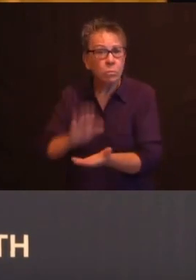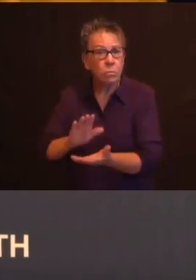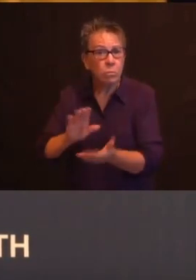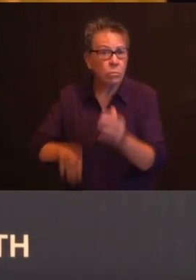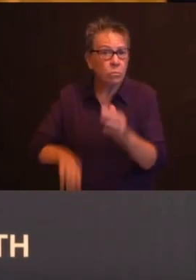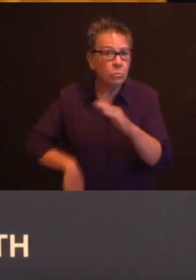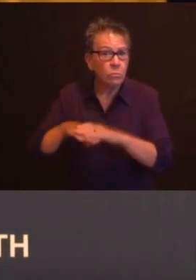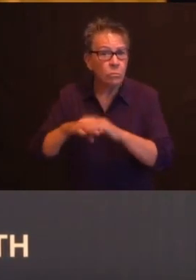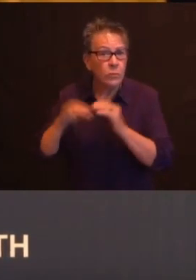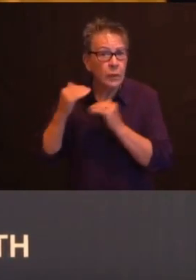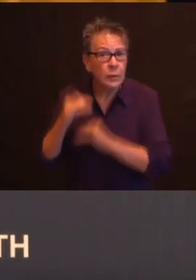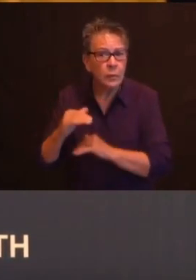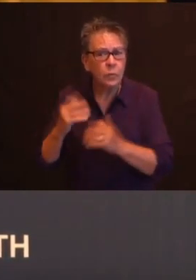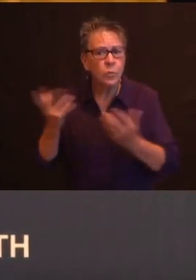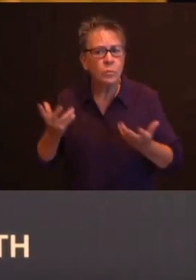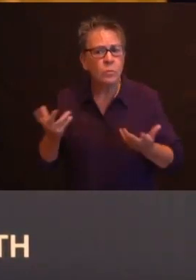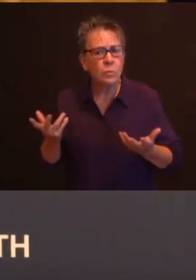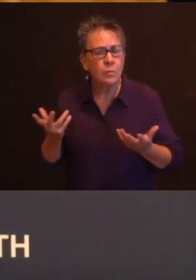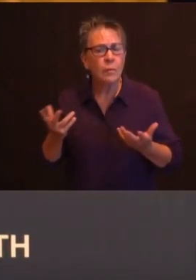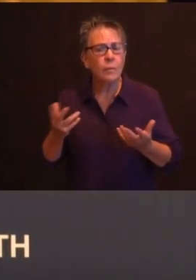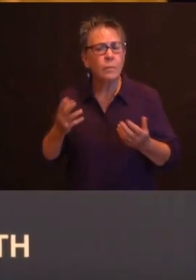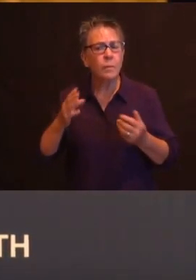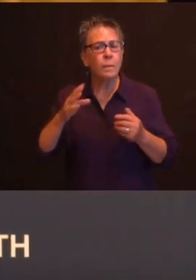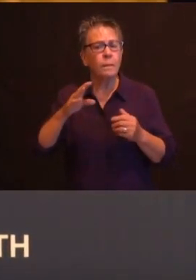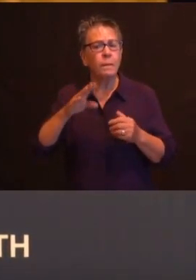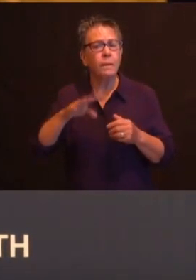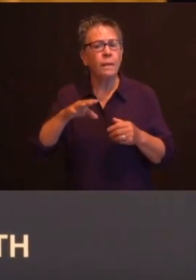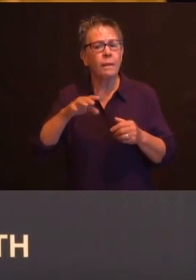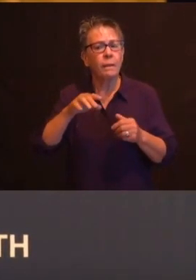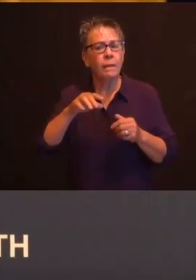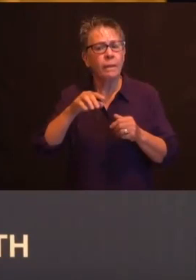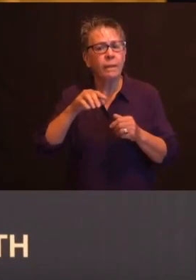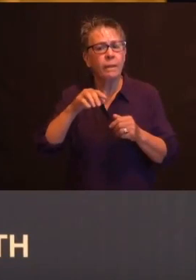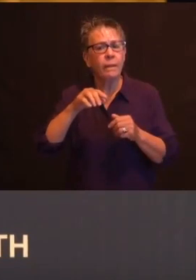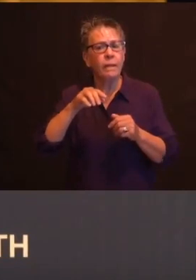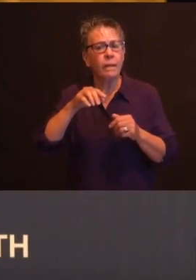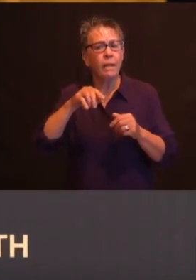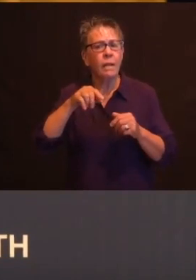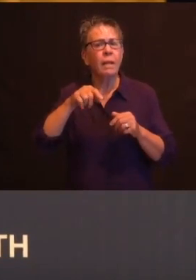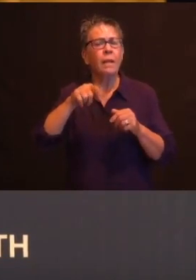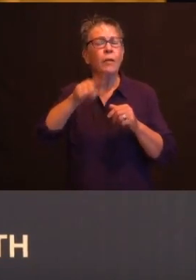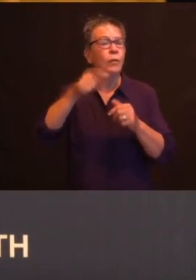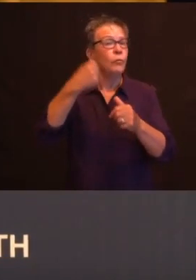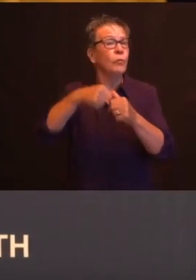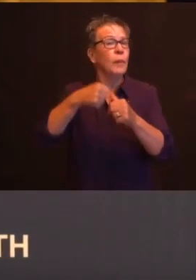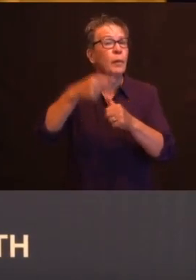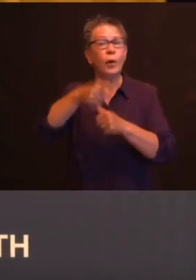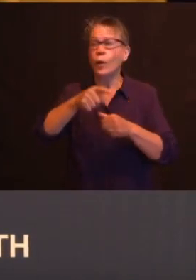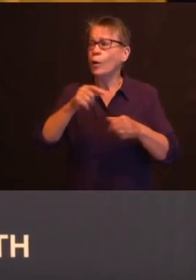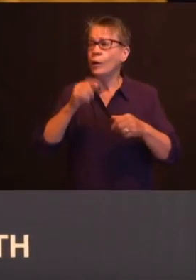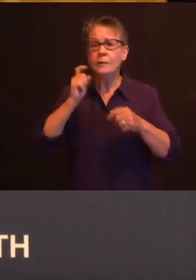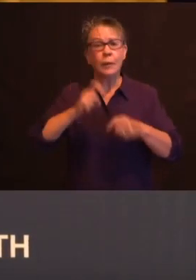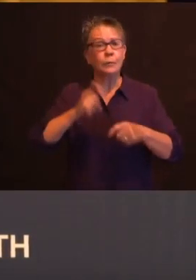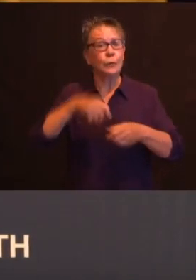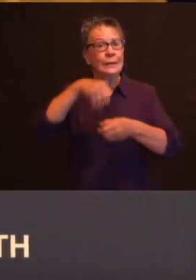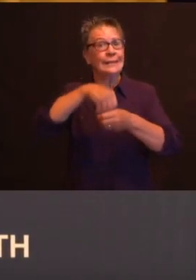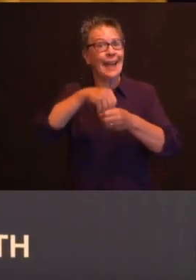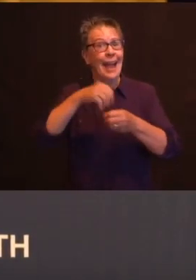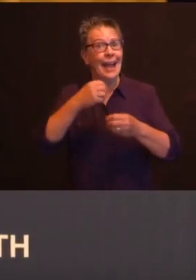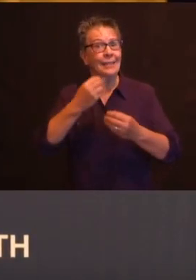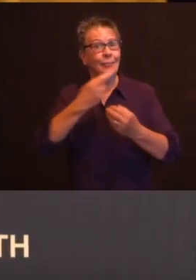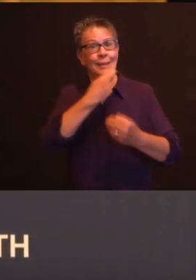already hired back staff and ordered food in anticipation of indoor dining. That left some restaurant owners out thousands of dollars. How can the state make it up to